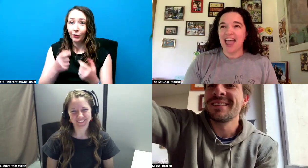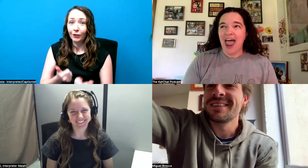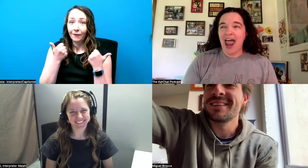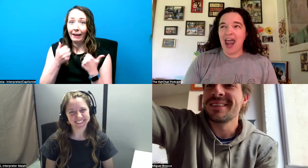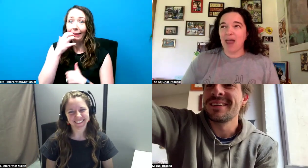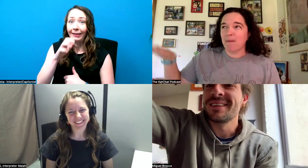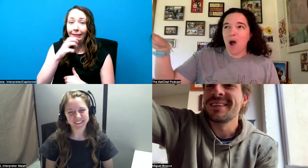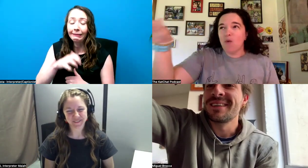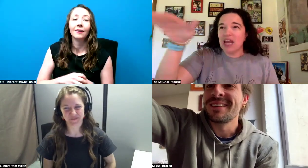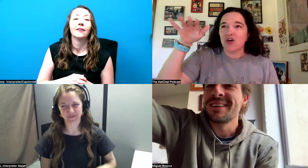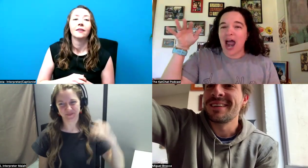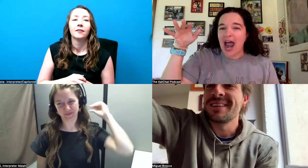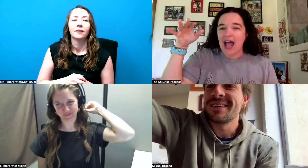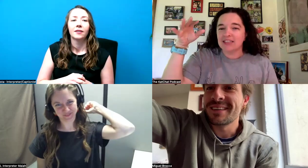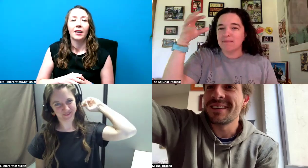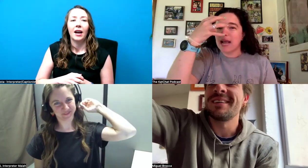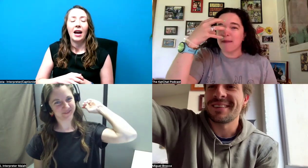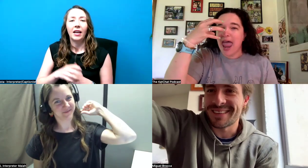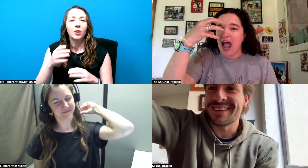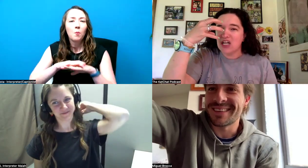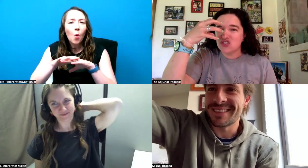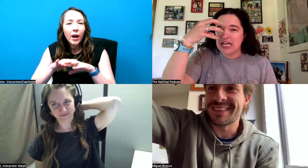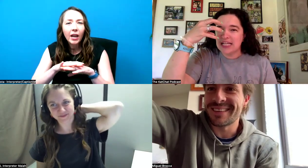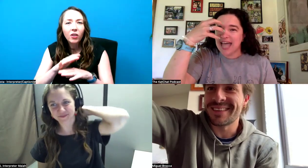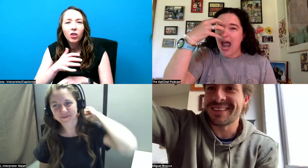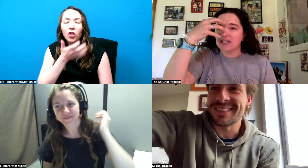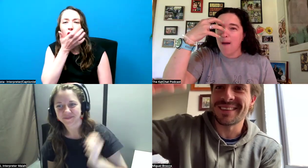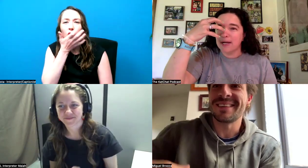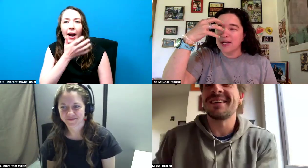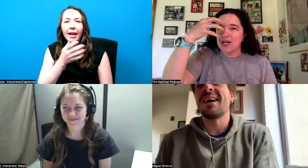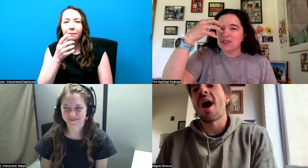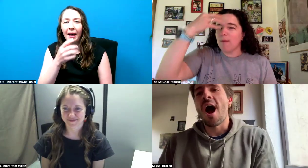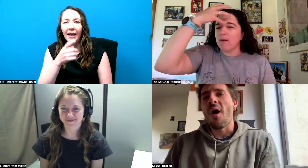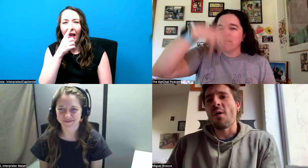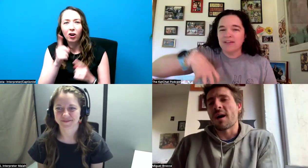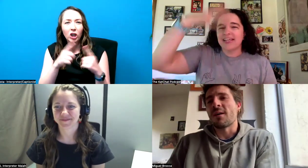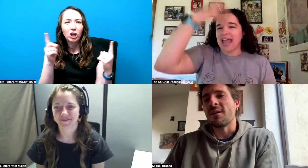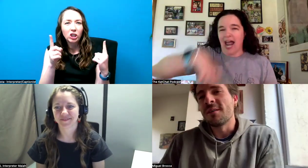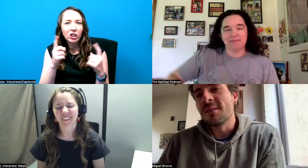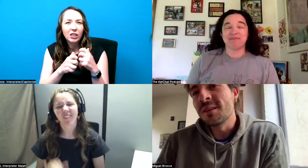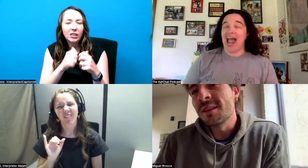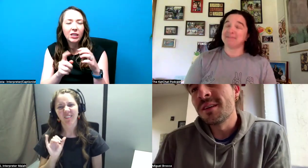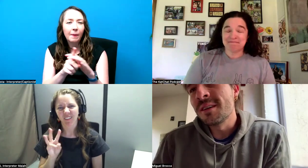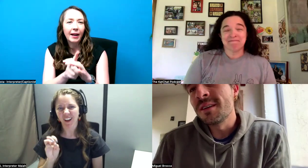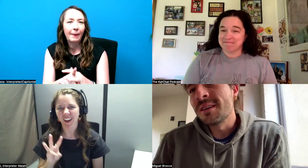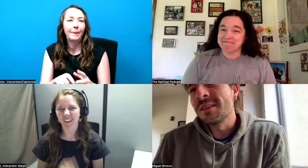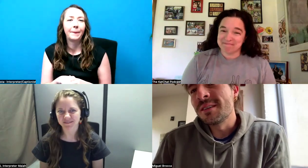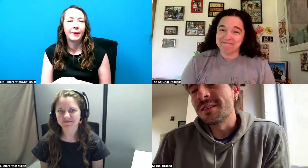heat and the mowing the grass, making my allergies act up. So I'm Oh, like, wow. yeah,